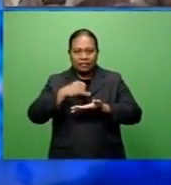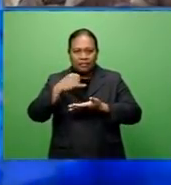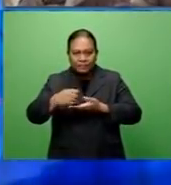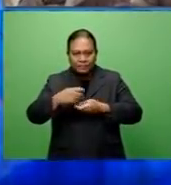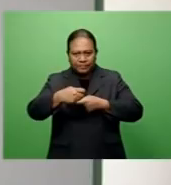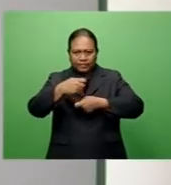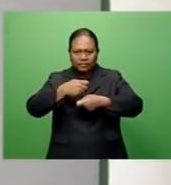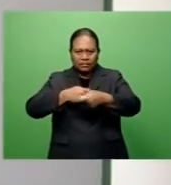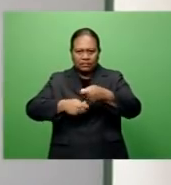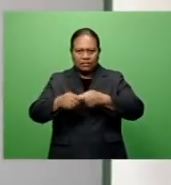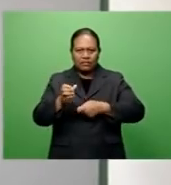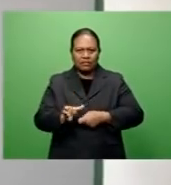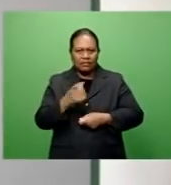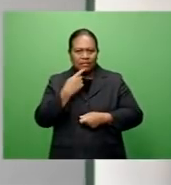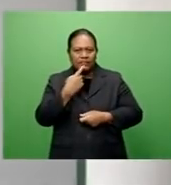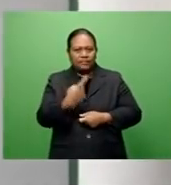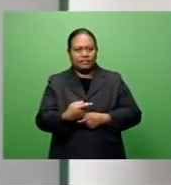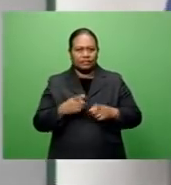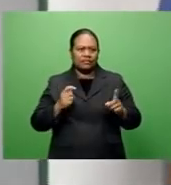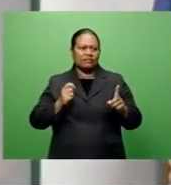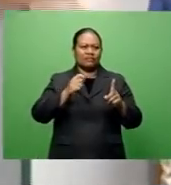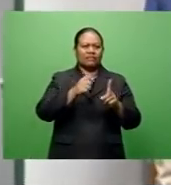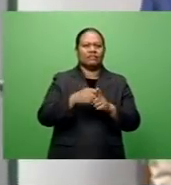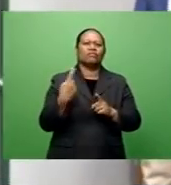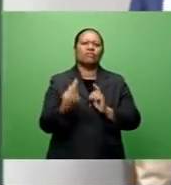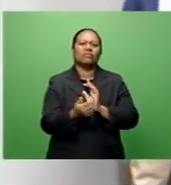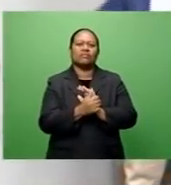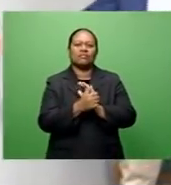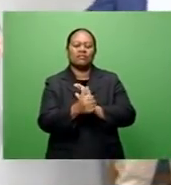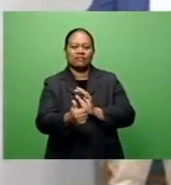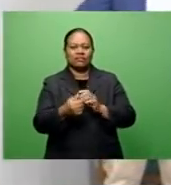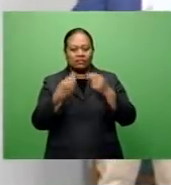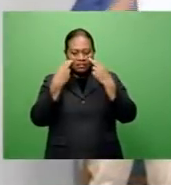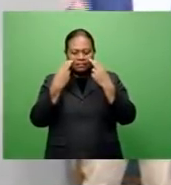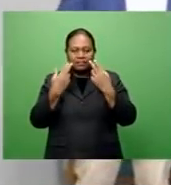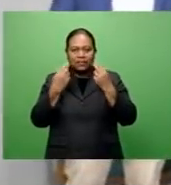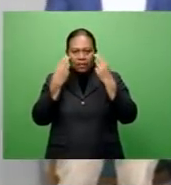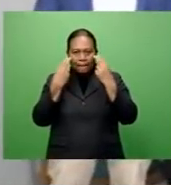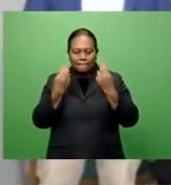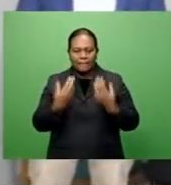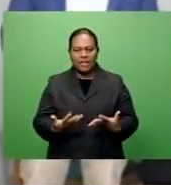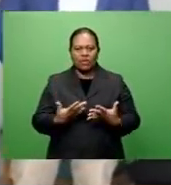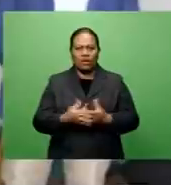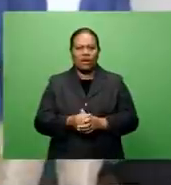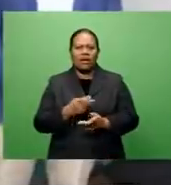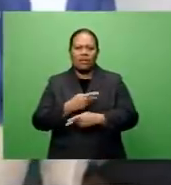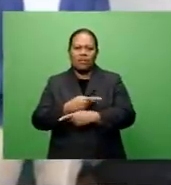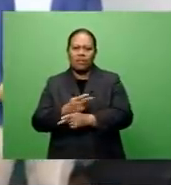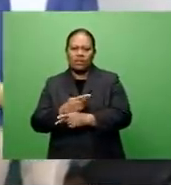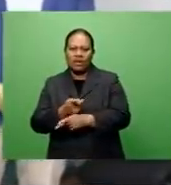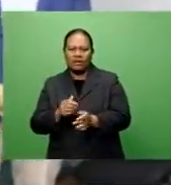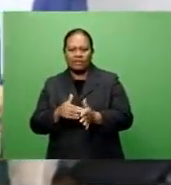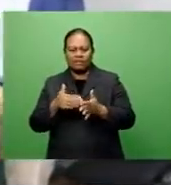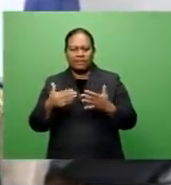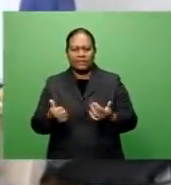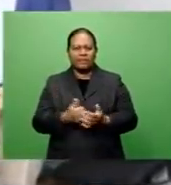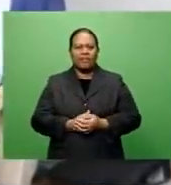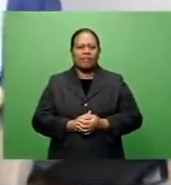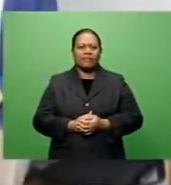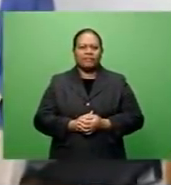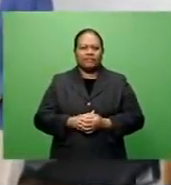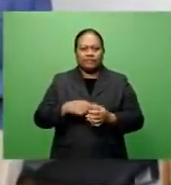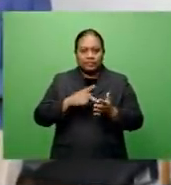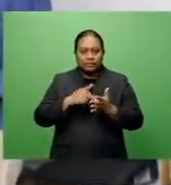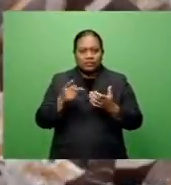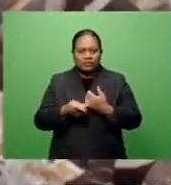Kamal Chetty says they're targeting those who specialize in organic products. Chetty adds they've been running various programs and seminars to